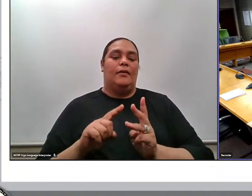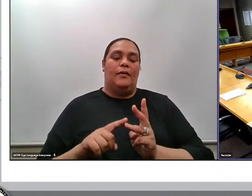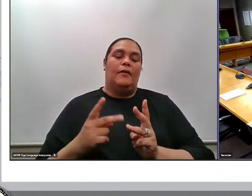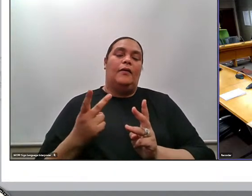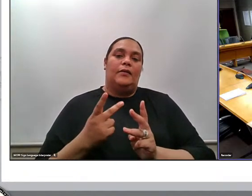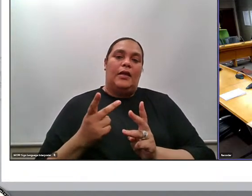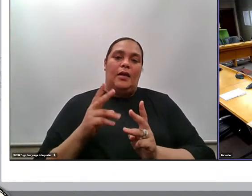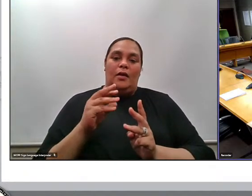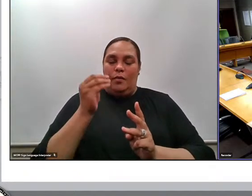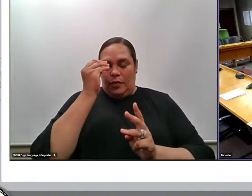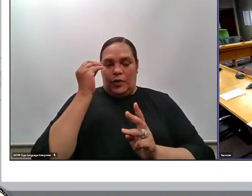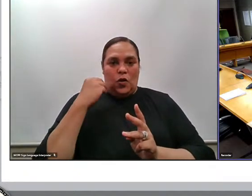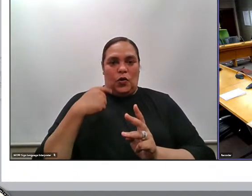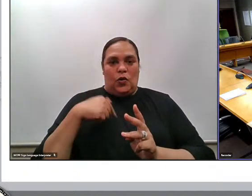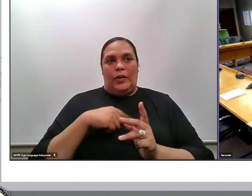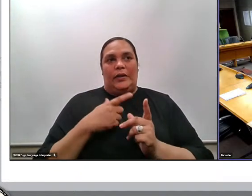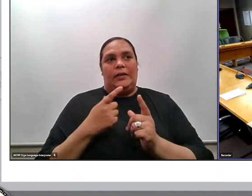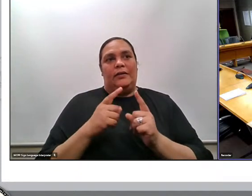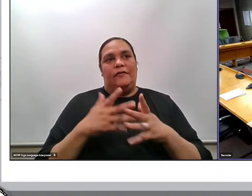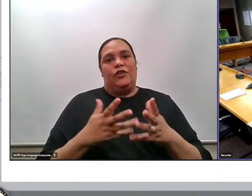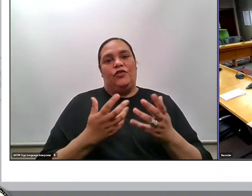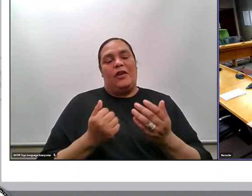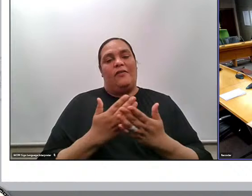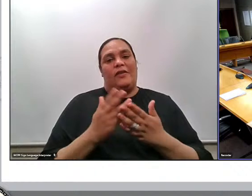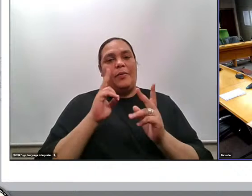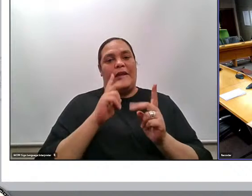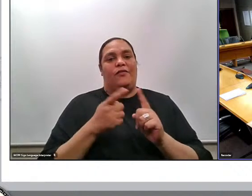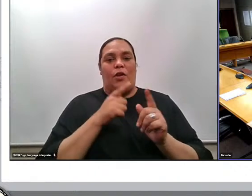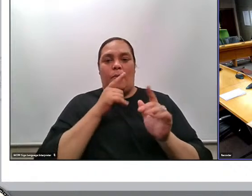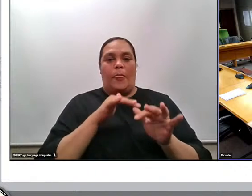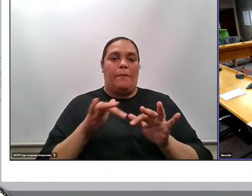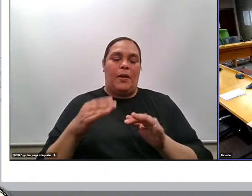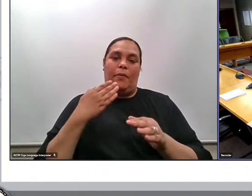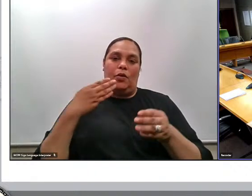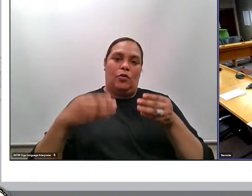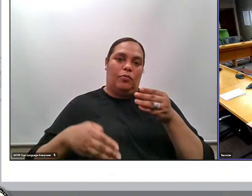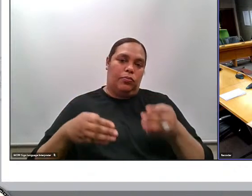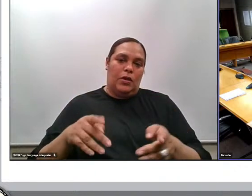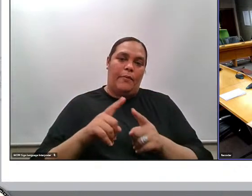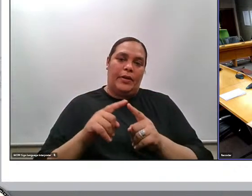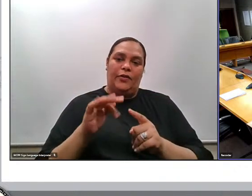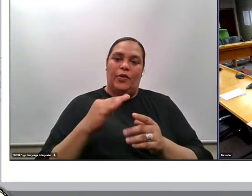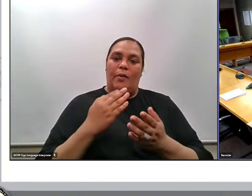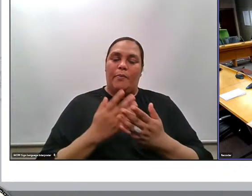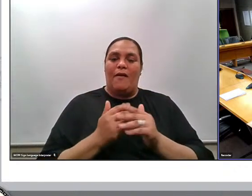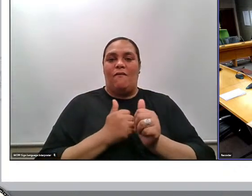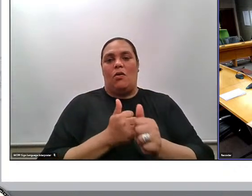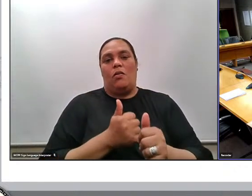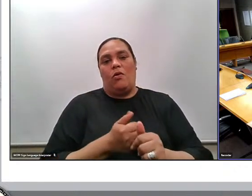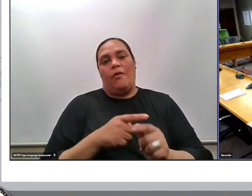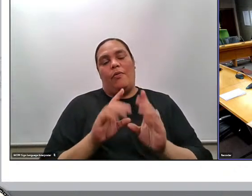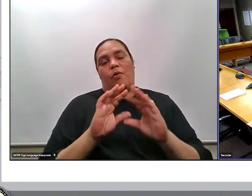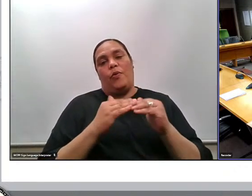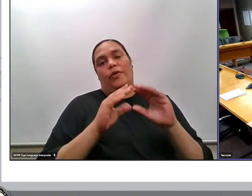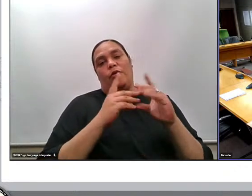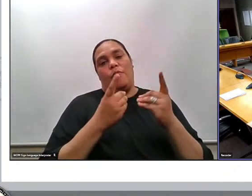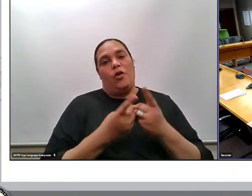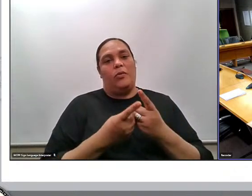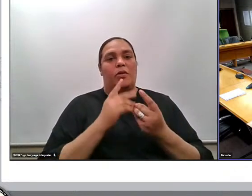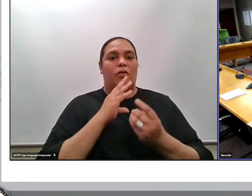Then noting that we did have some guests from the public in attendance, if we could just follow up with the department